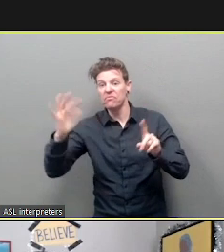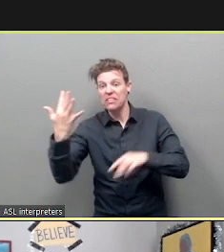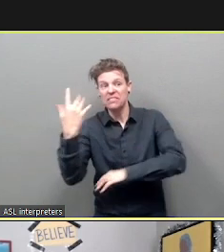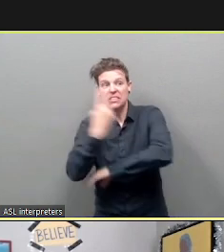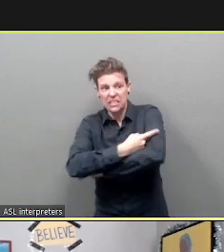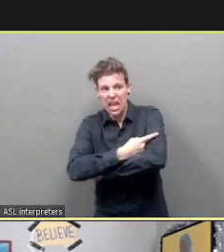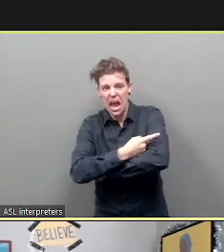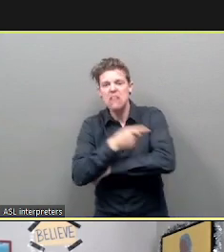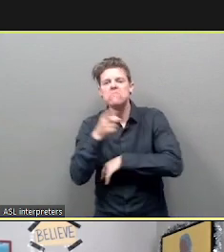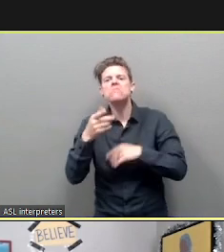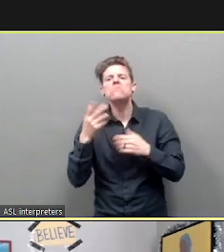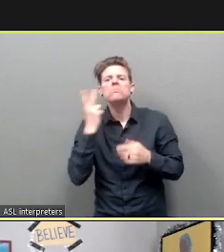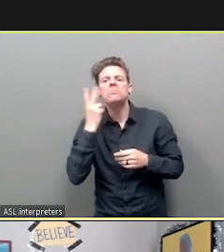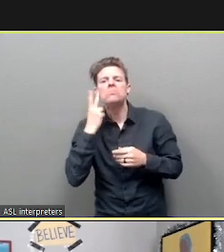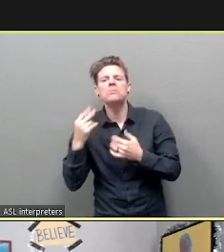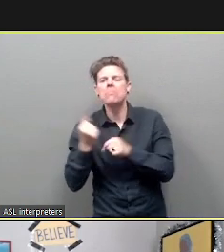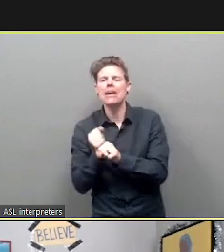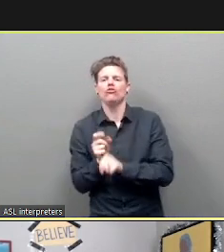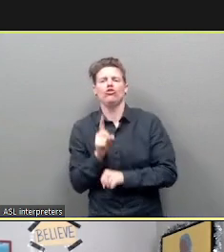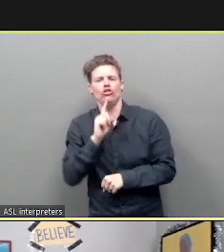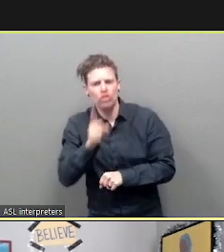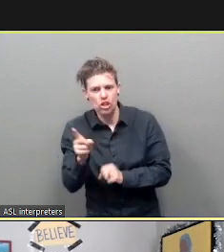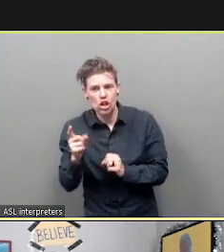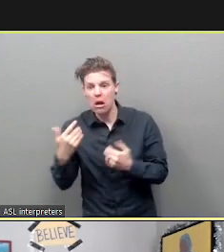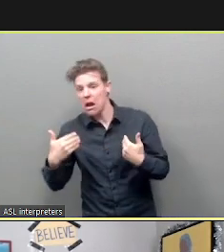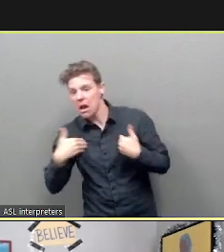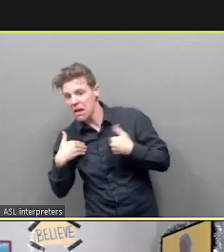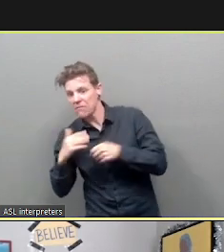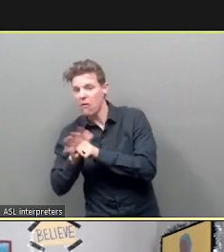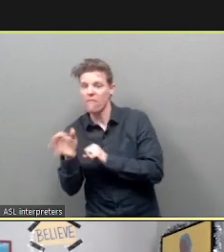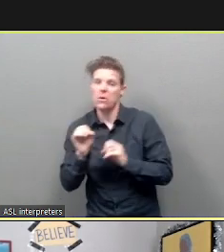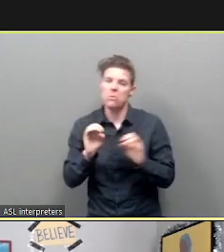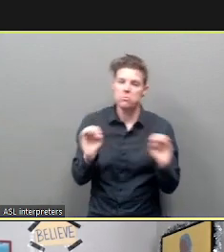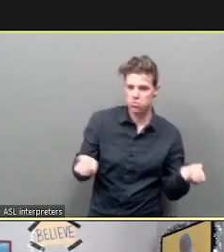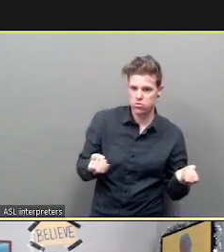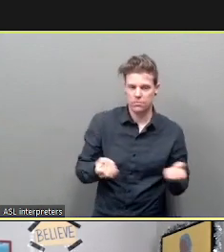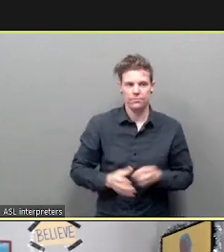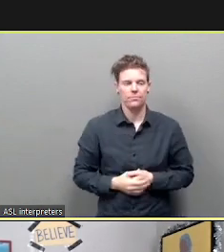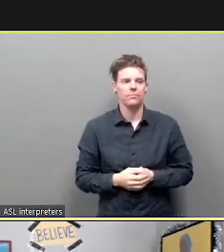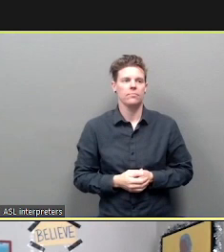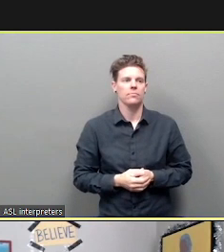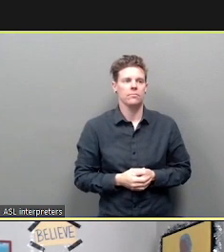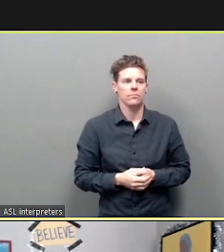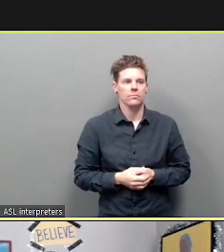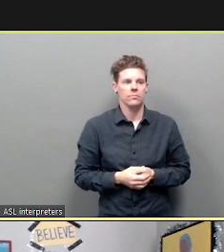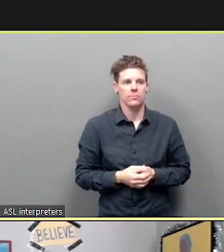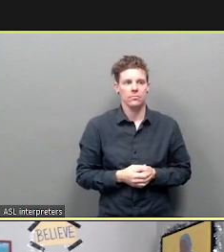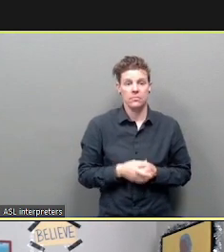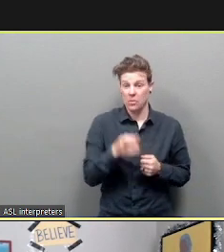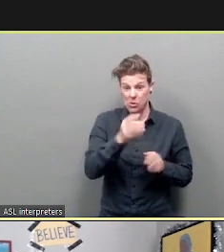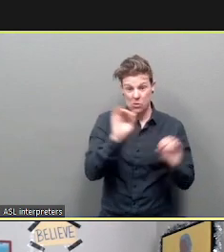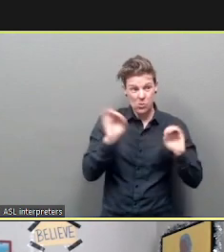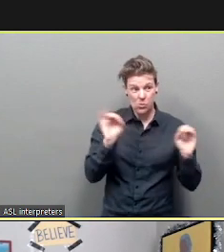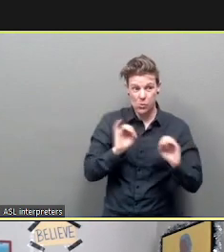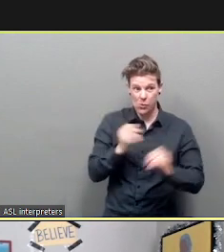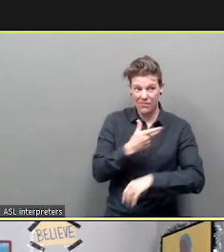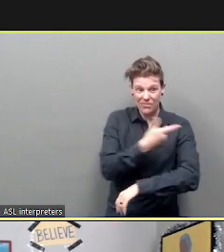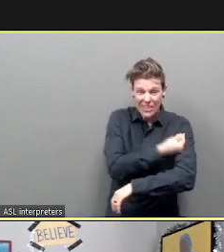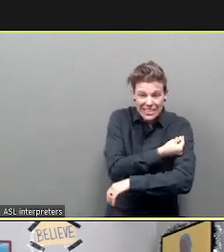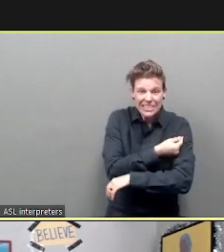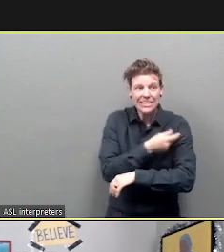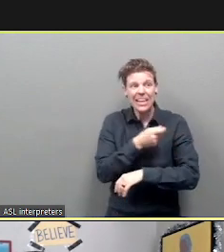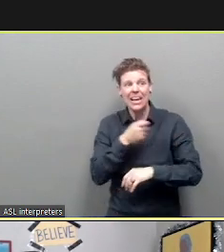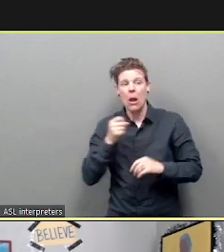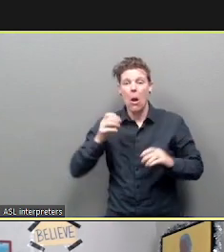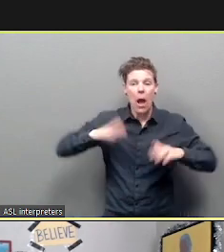positive. And then if you're unvaccinated or not fully vaccinated or without a booster,